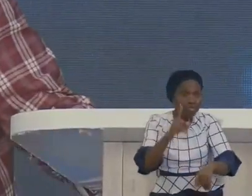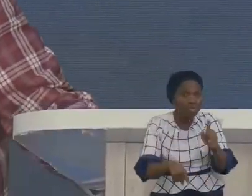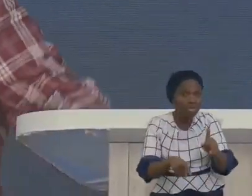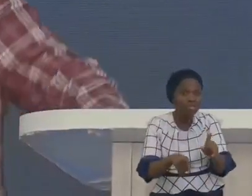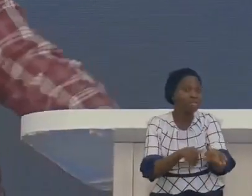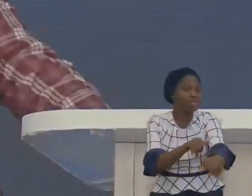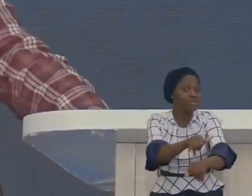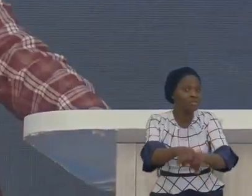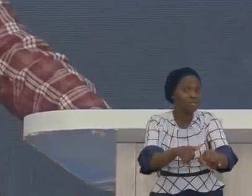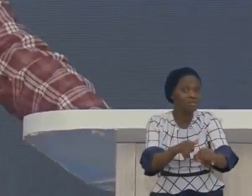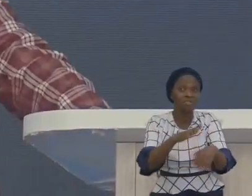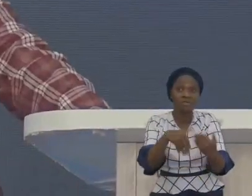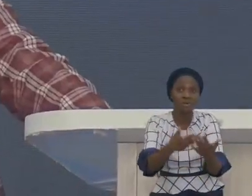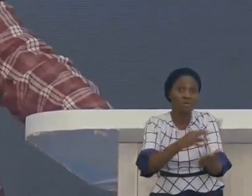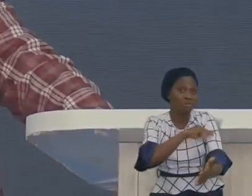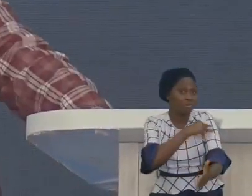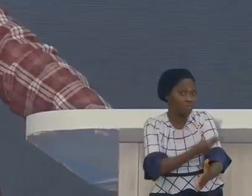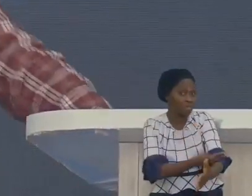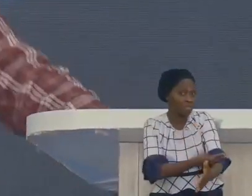eye.